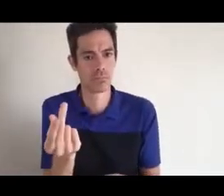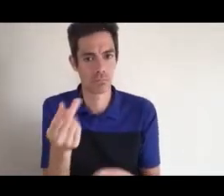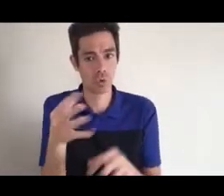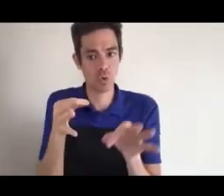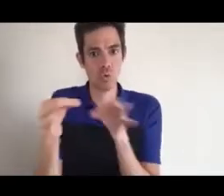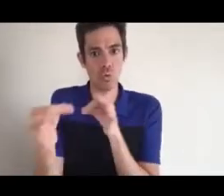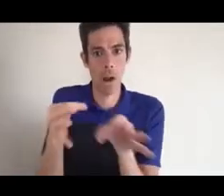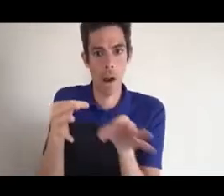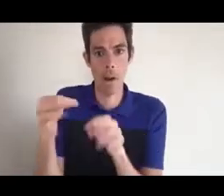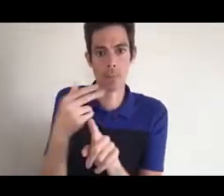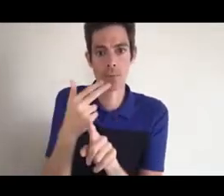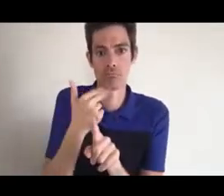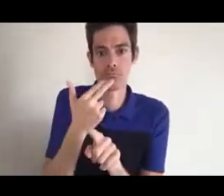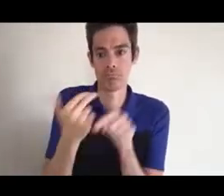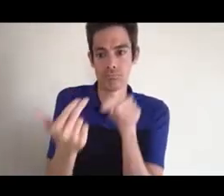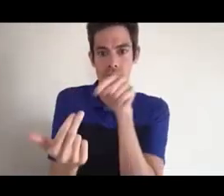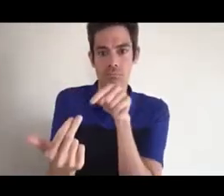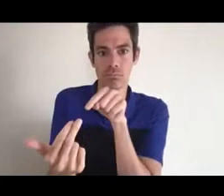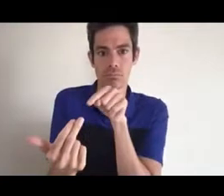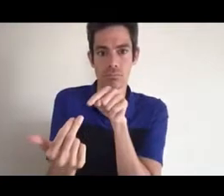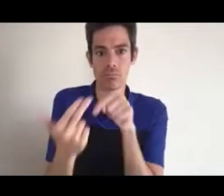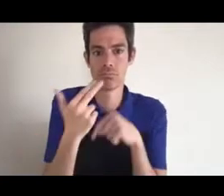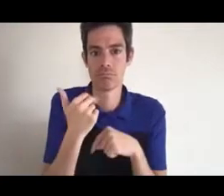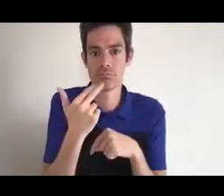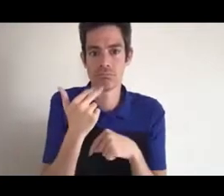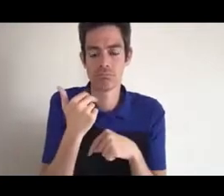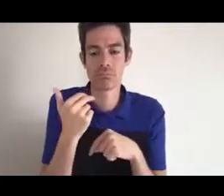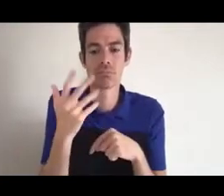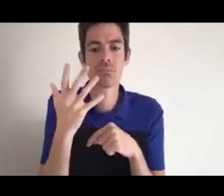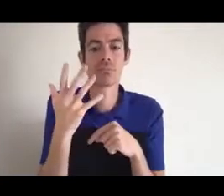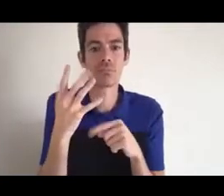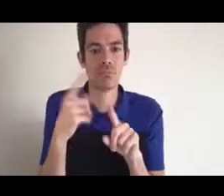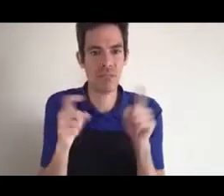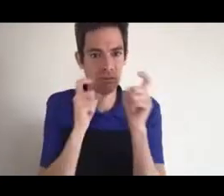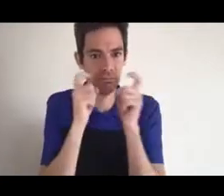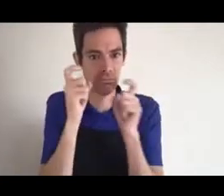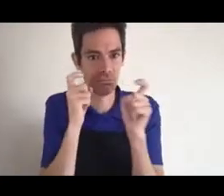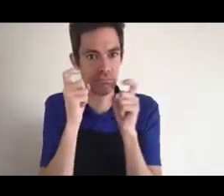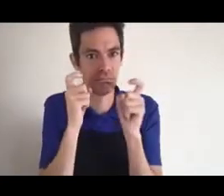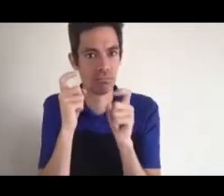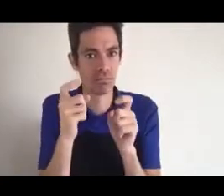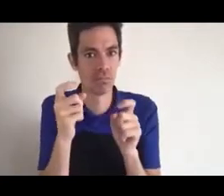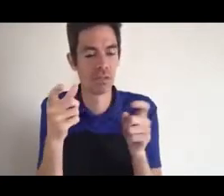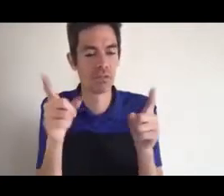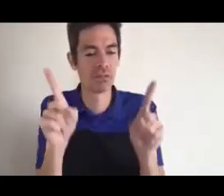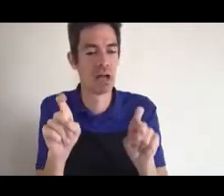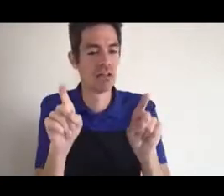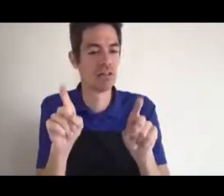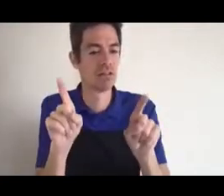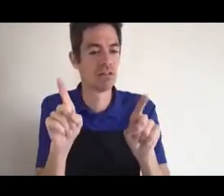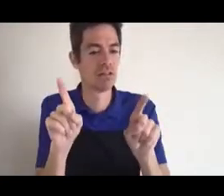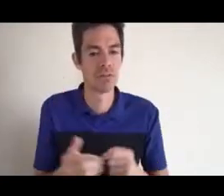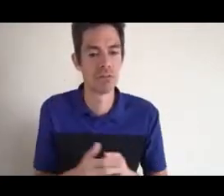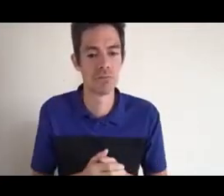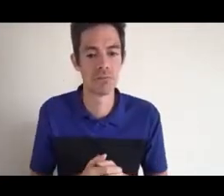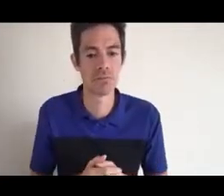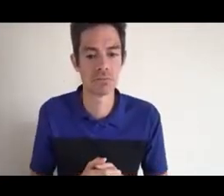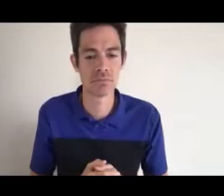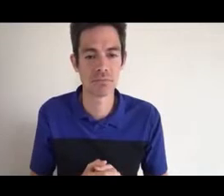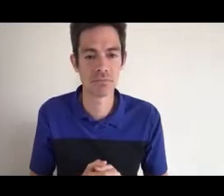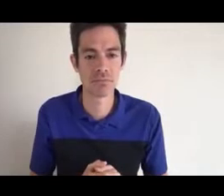a cute dog, describing this cute dog with different